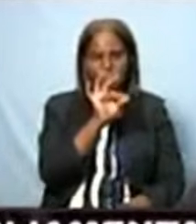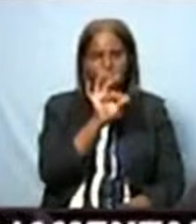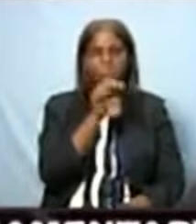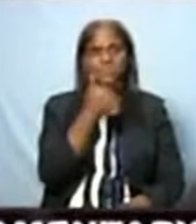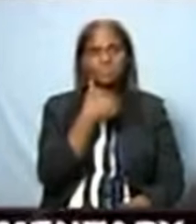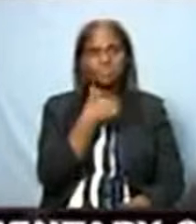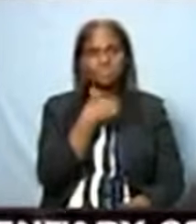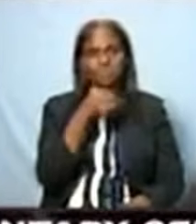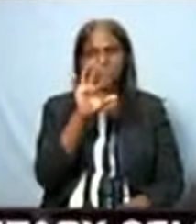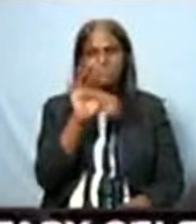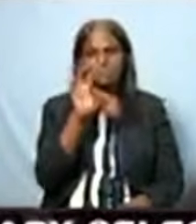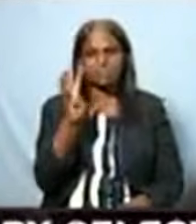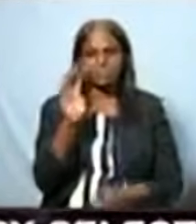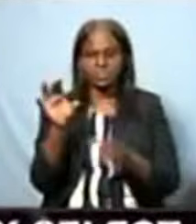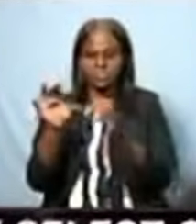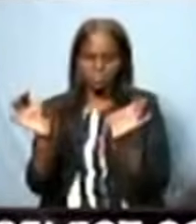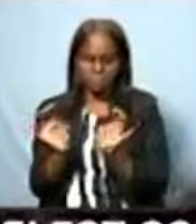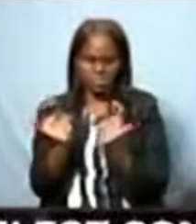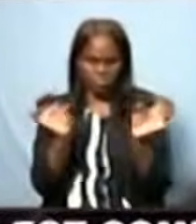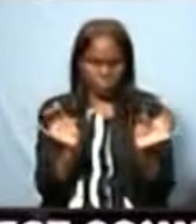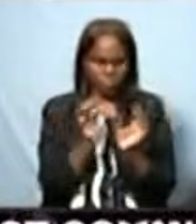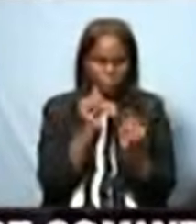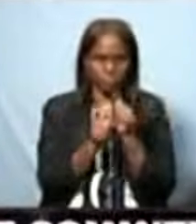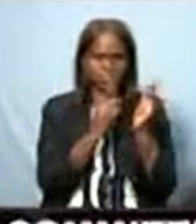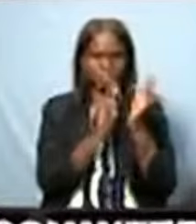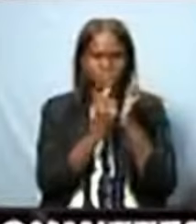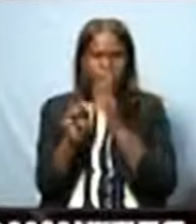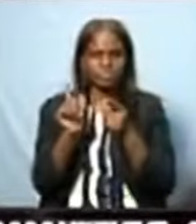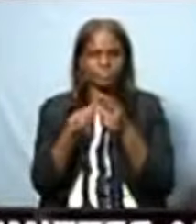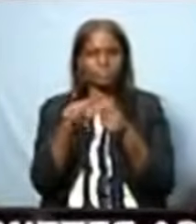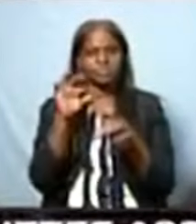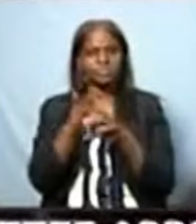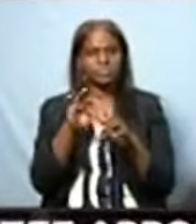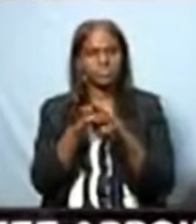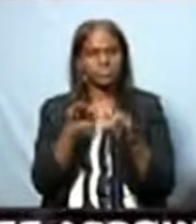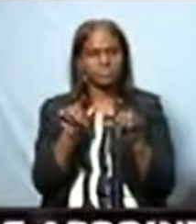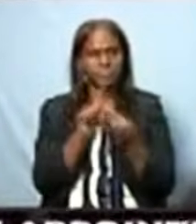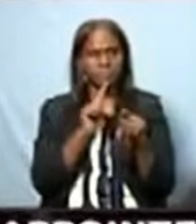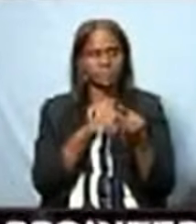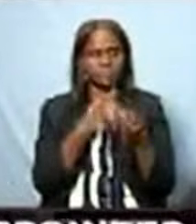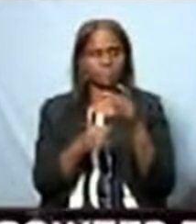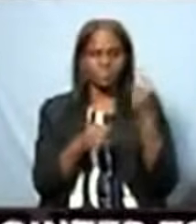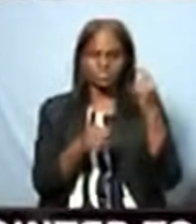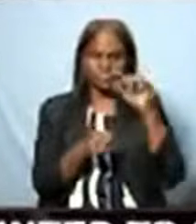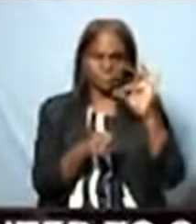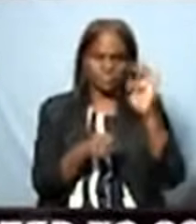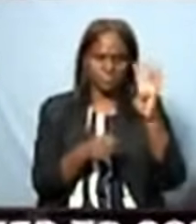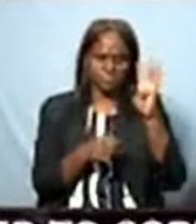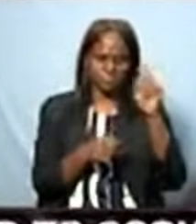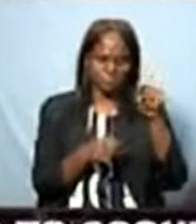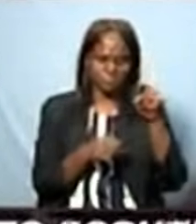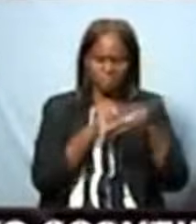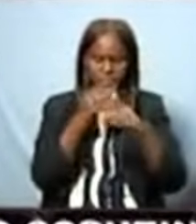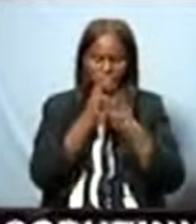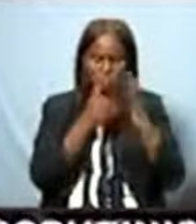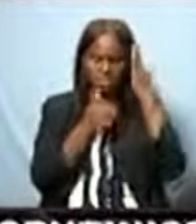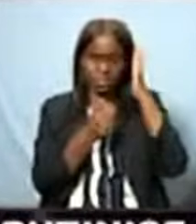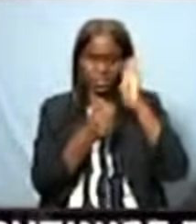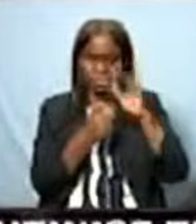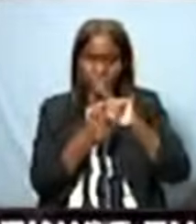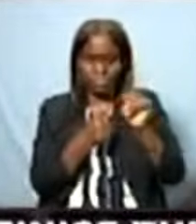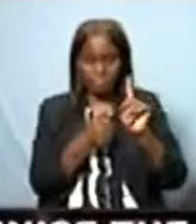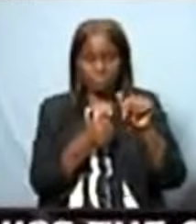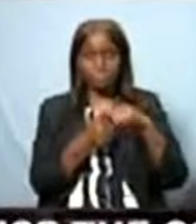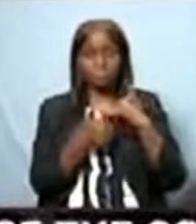had 94 constituencies which were supposed to be electable, and those 94 constituencies, everybody knew where